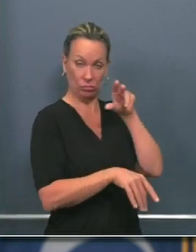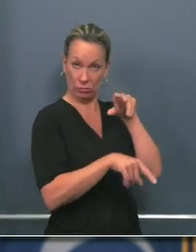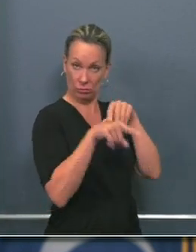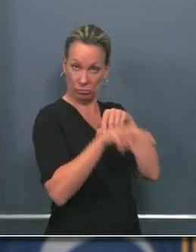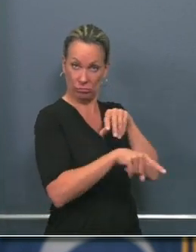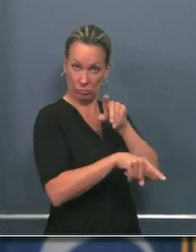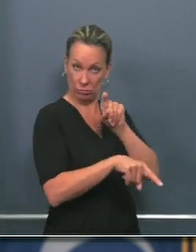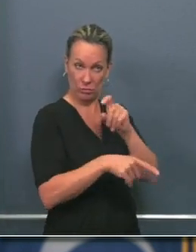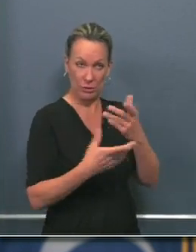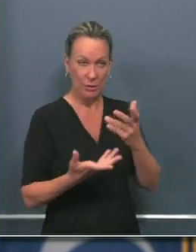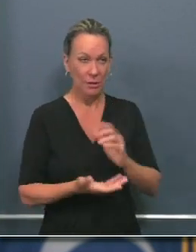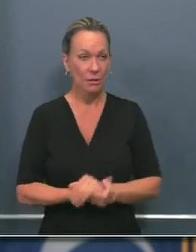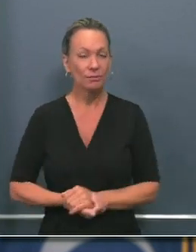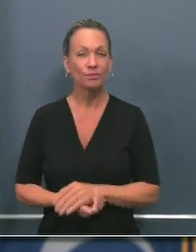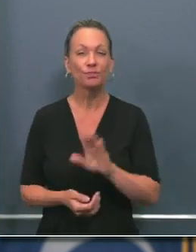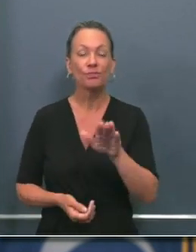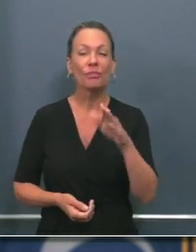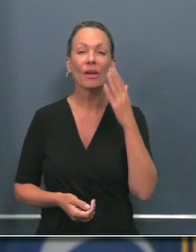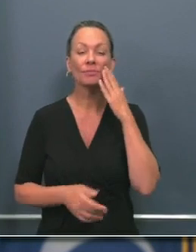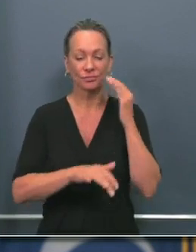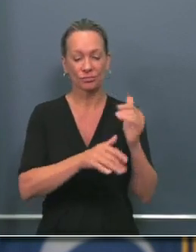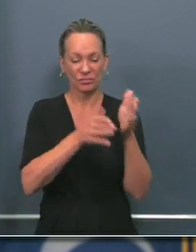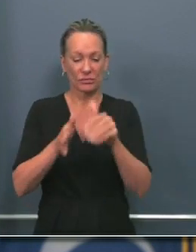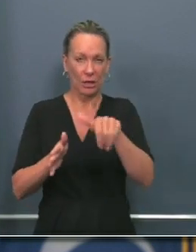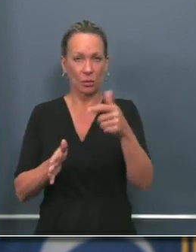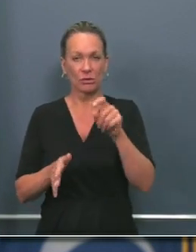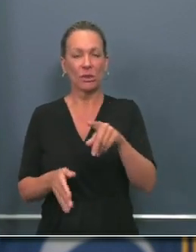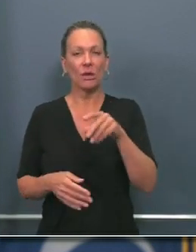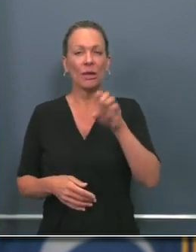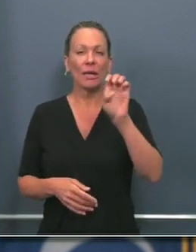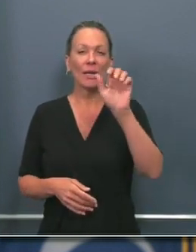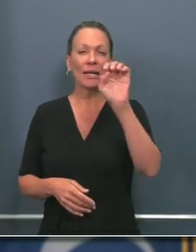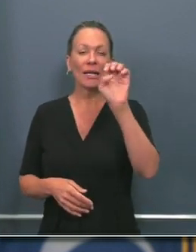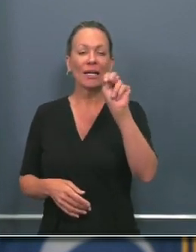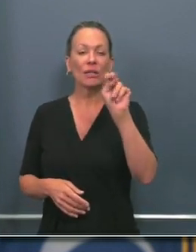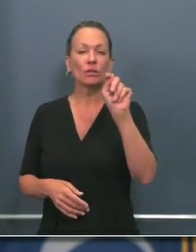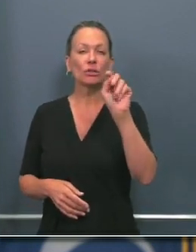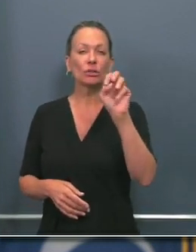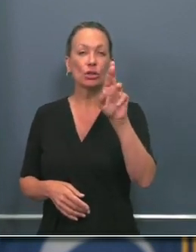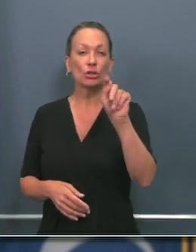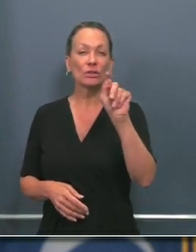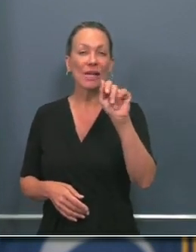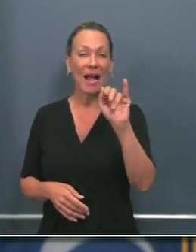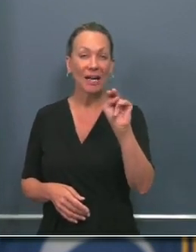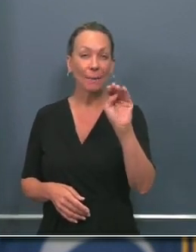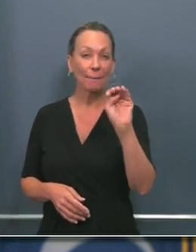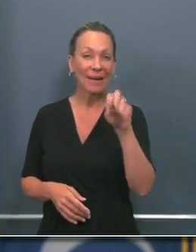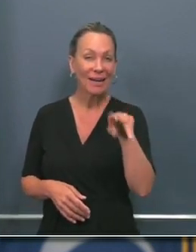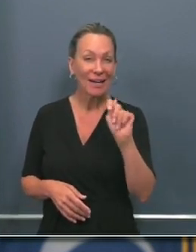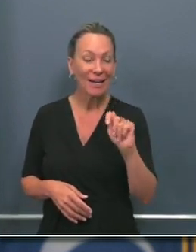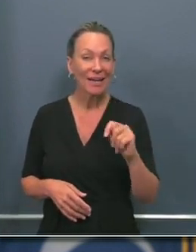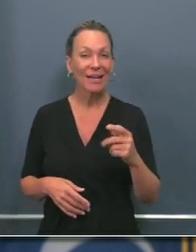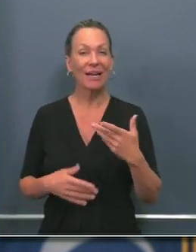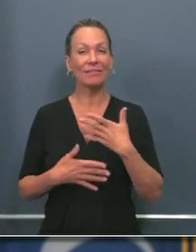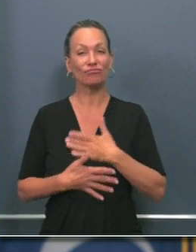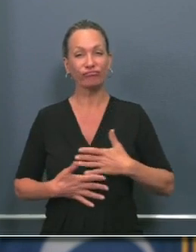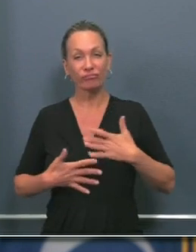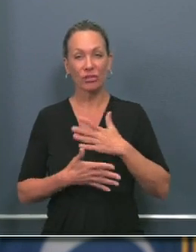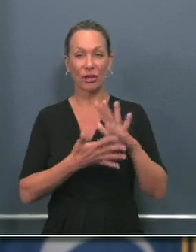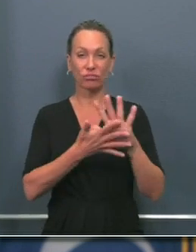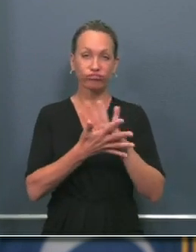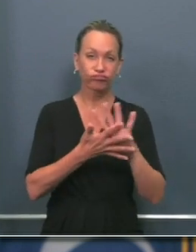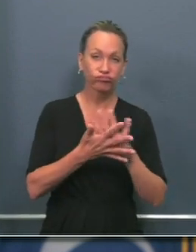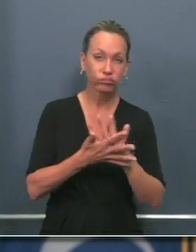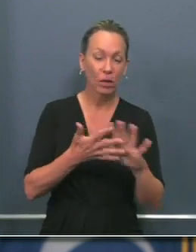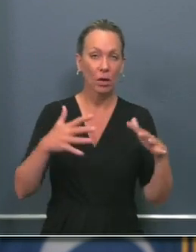the back and forth going on there. Yeah, the holdup is actually a very positive development. The industry and labor asked for a little bit more time